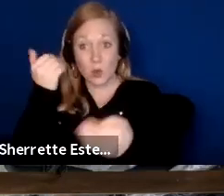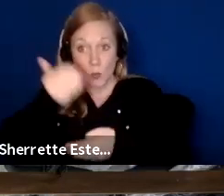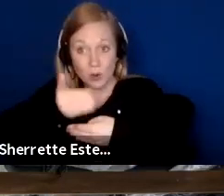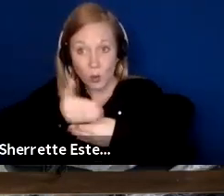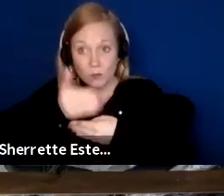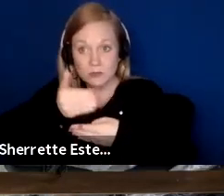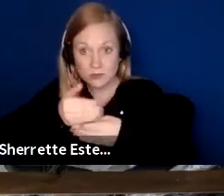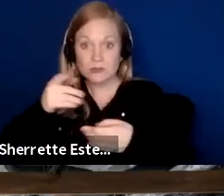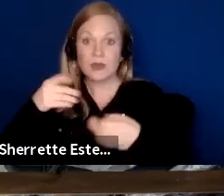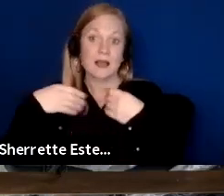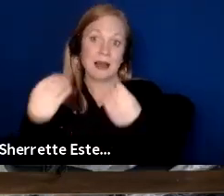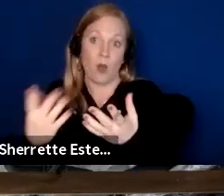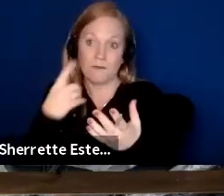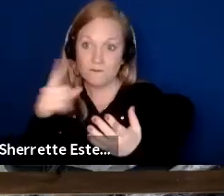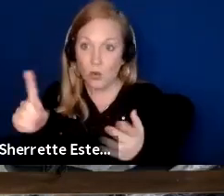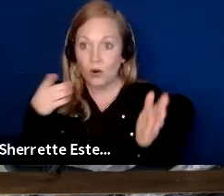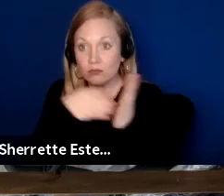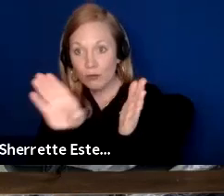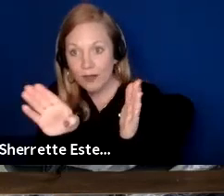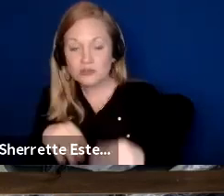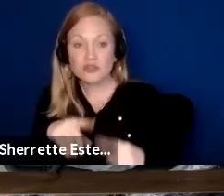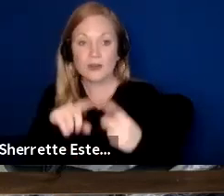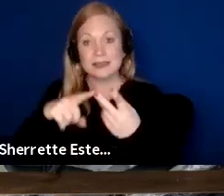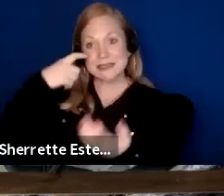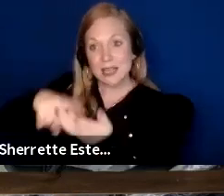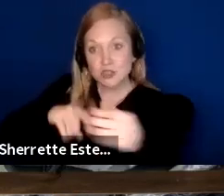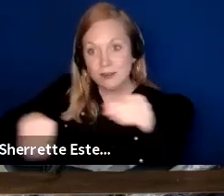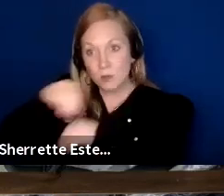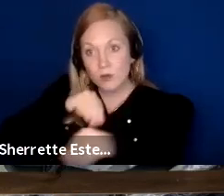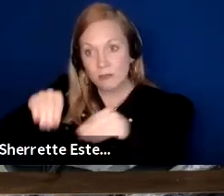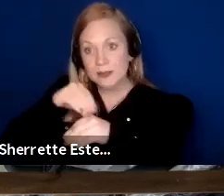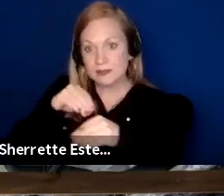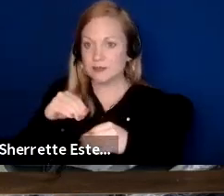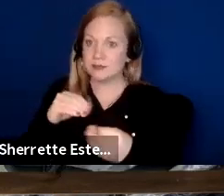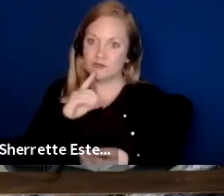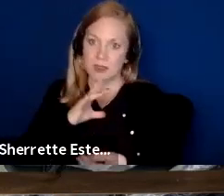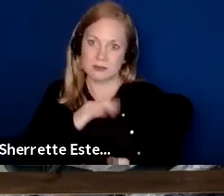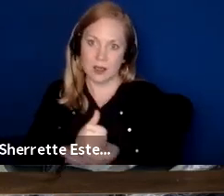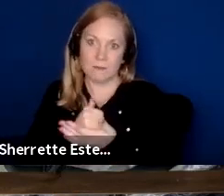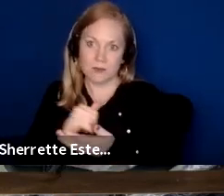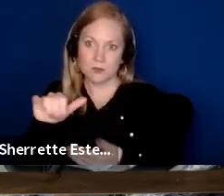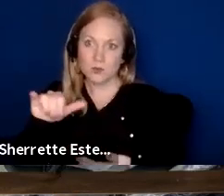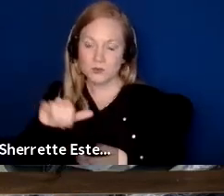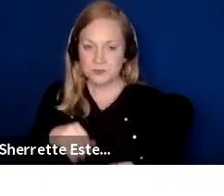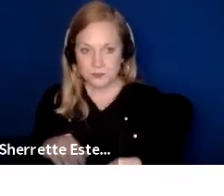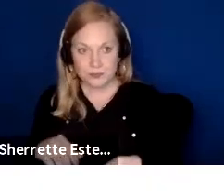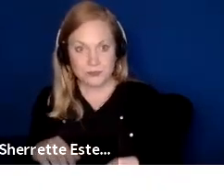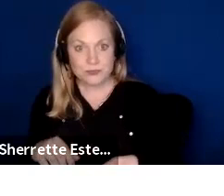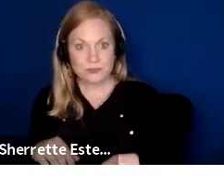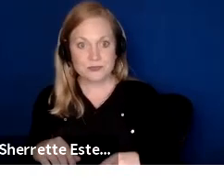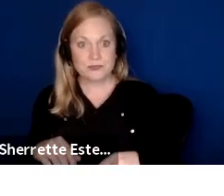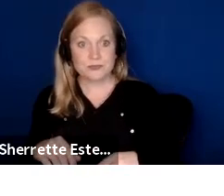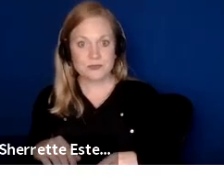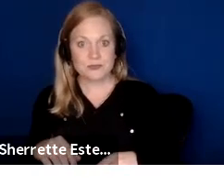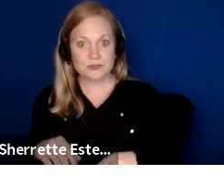for reflections and detection of movement. So that is also helpful in DeafSpace architecture.